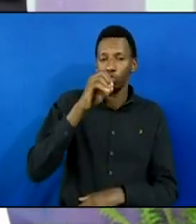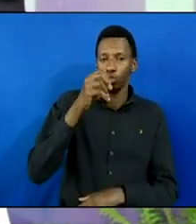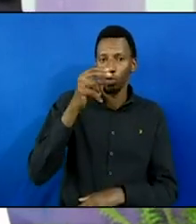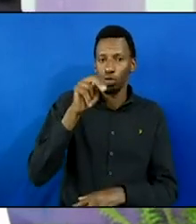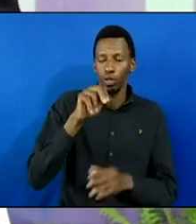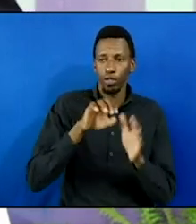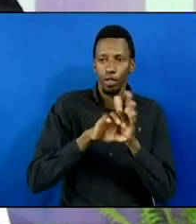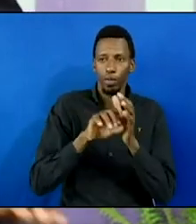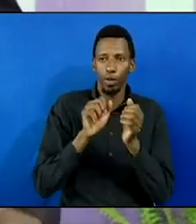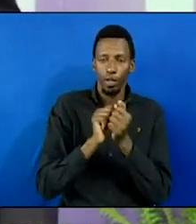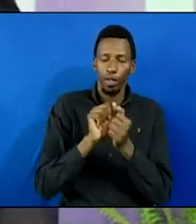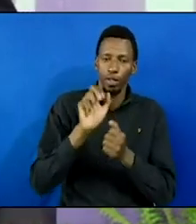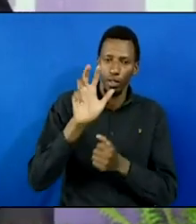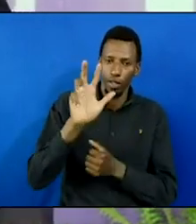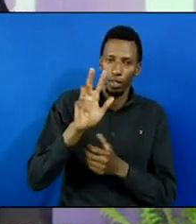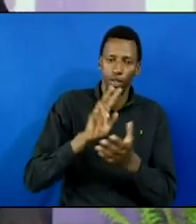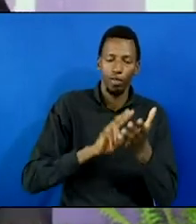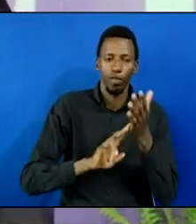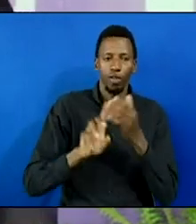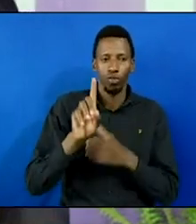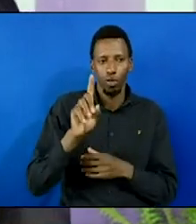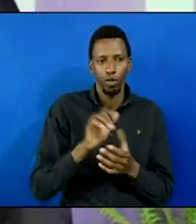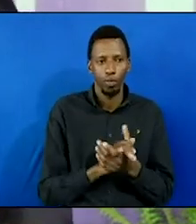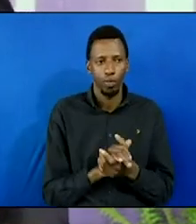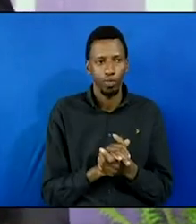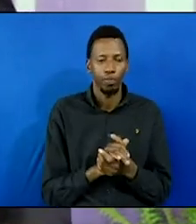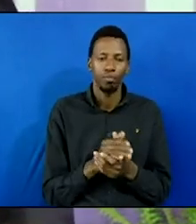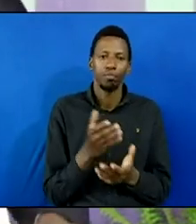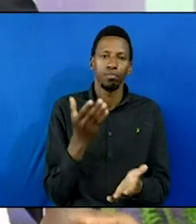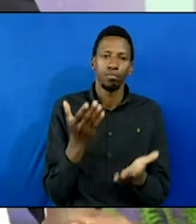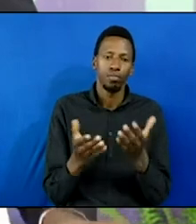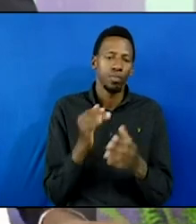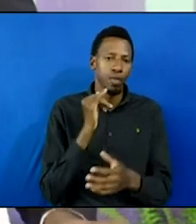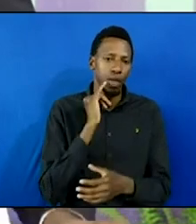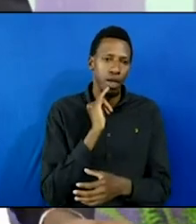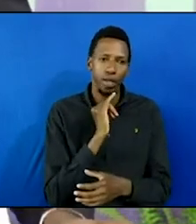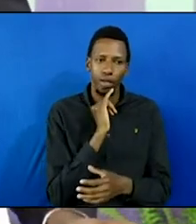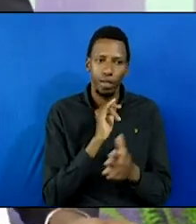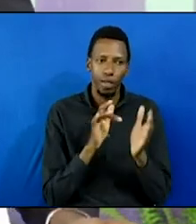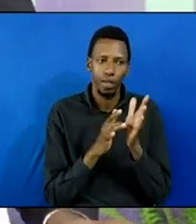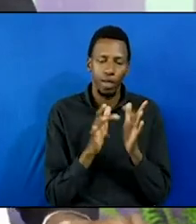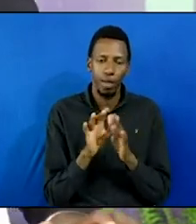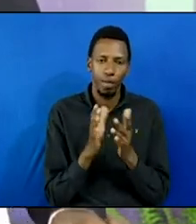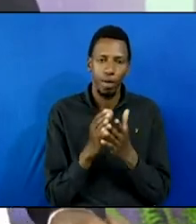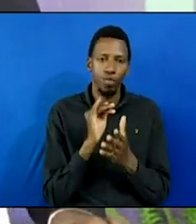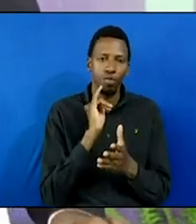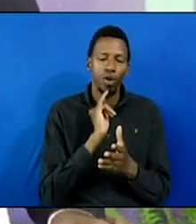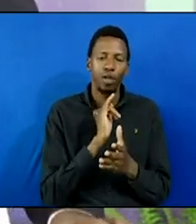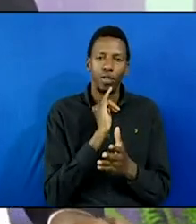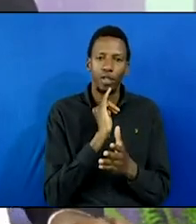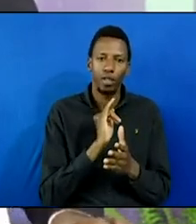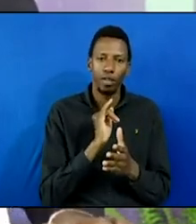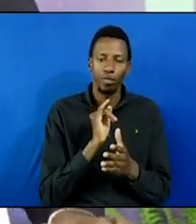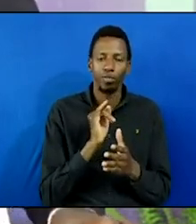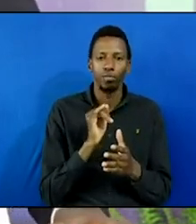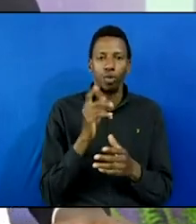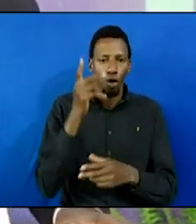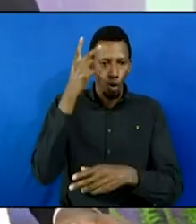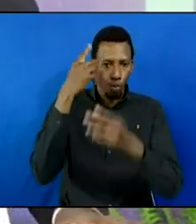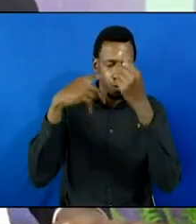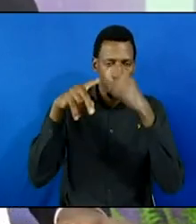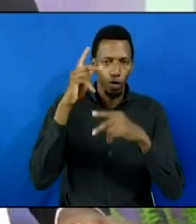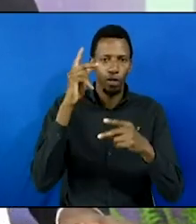13, verse 1. Probably the book of Isaiah the prophet in